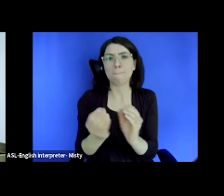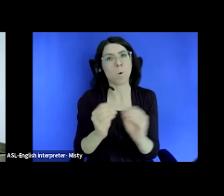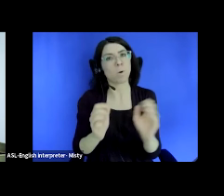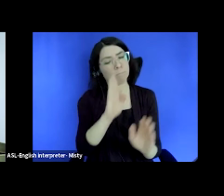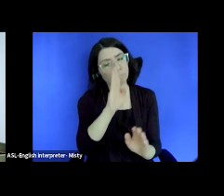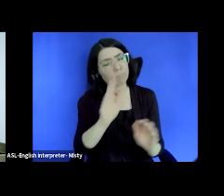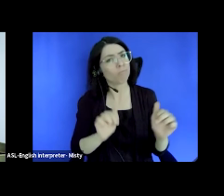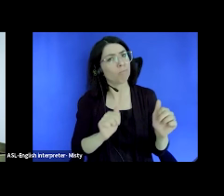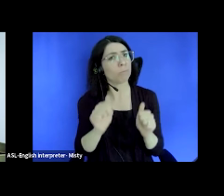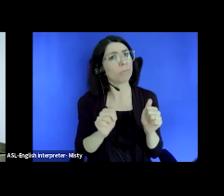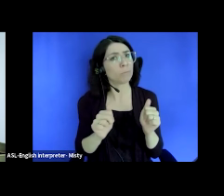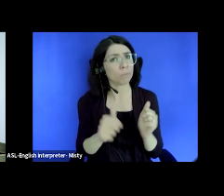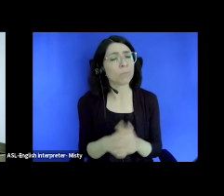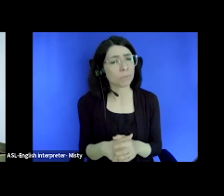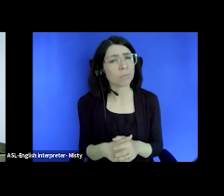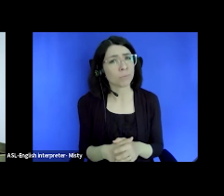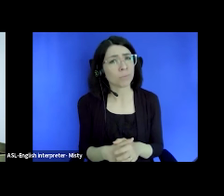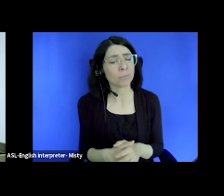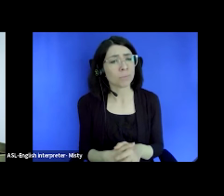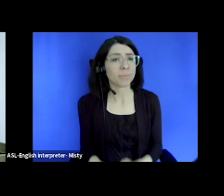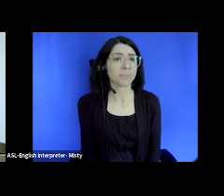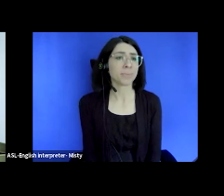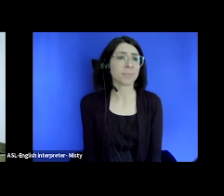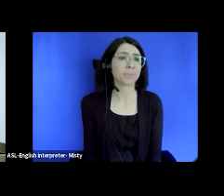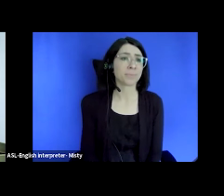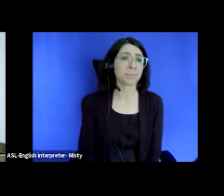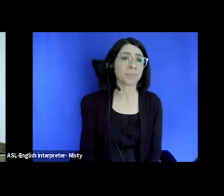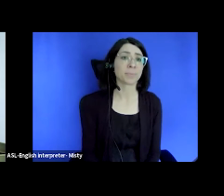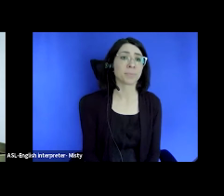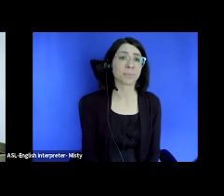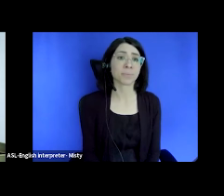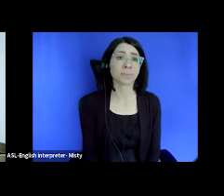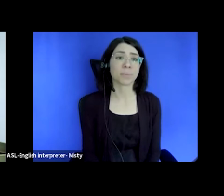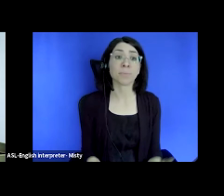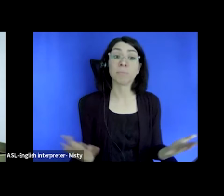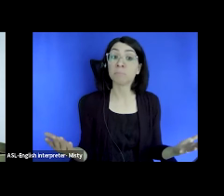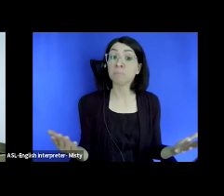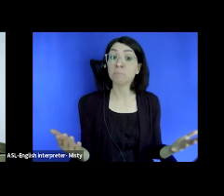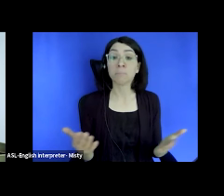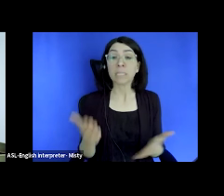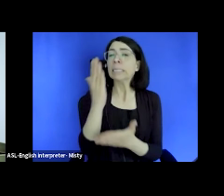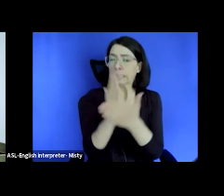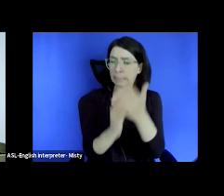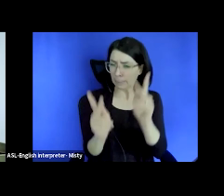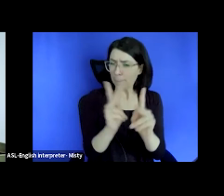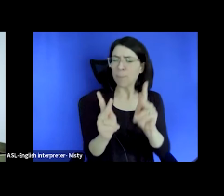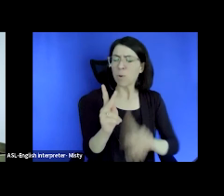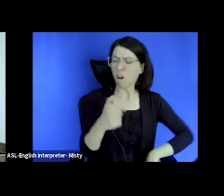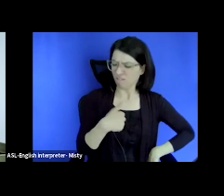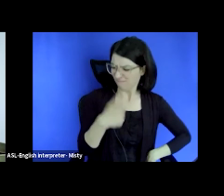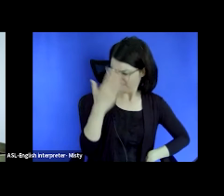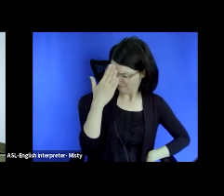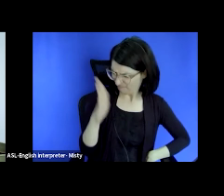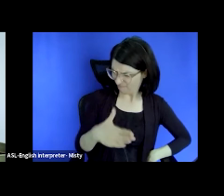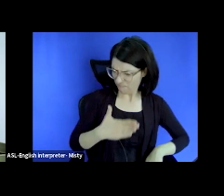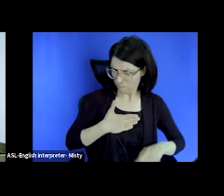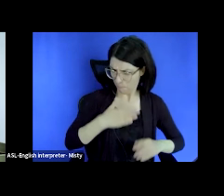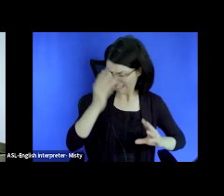Okay. Some people just realizing that they've been thinking in an unhelpful way isn't enough to change the thinking. So